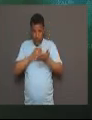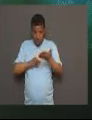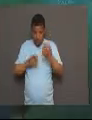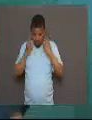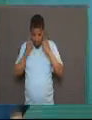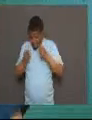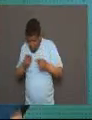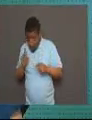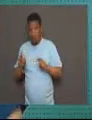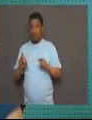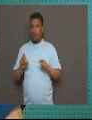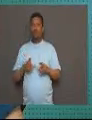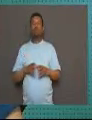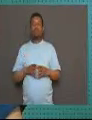list.